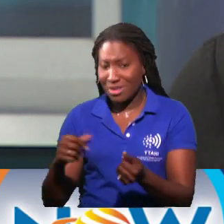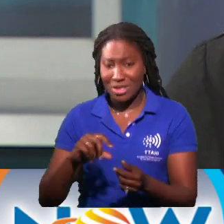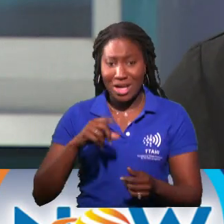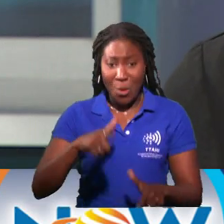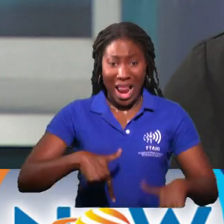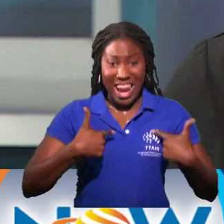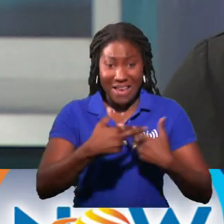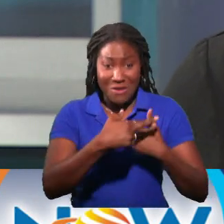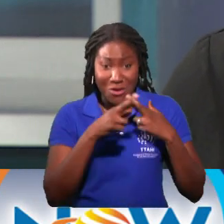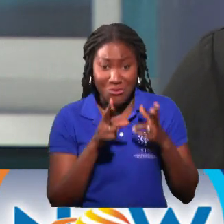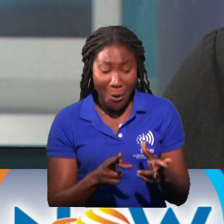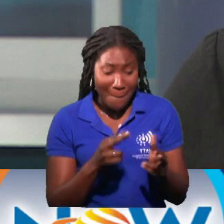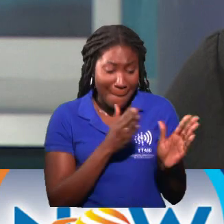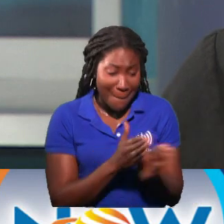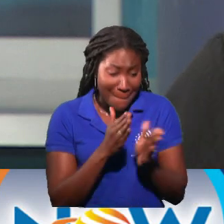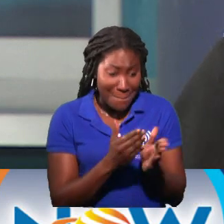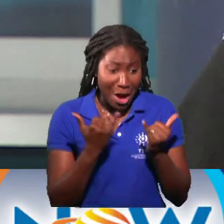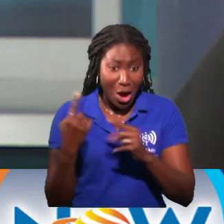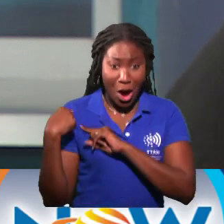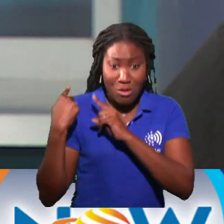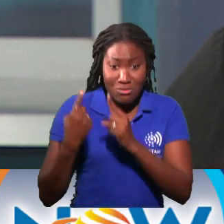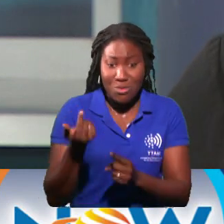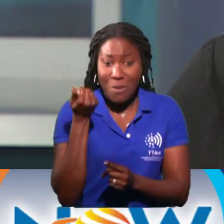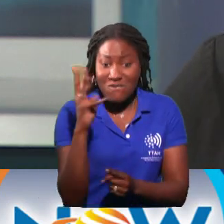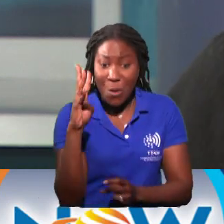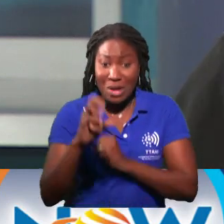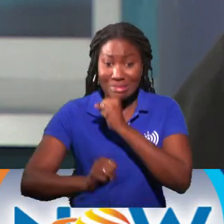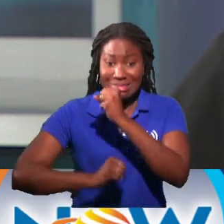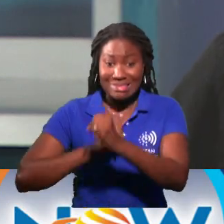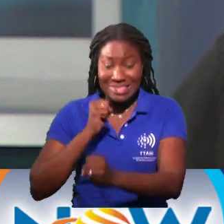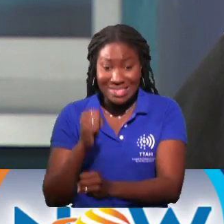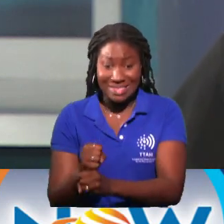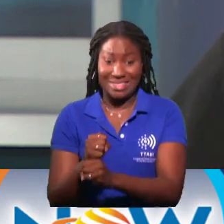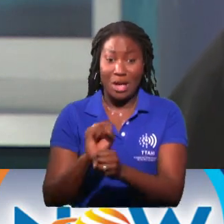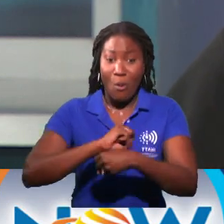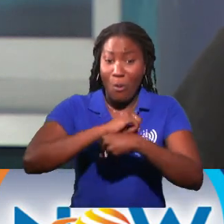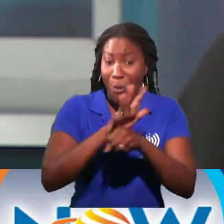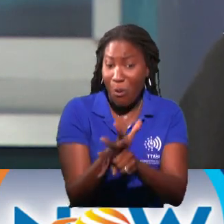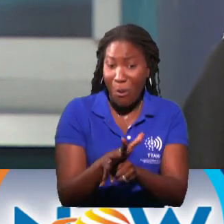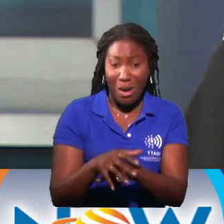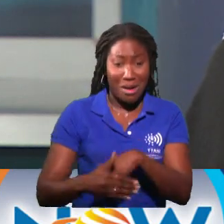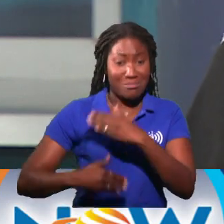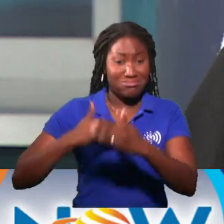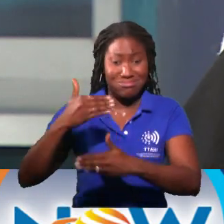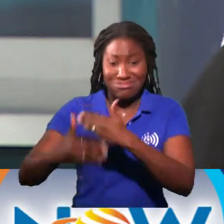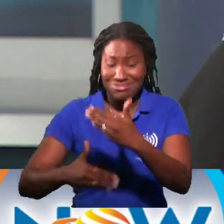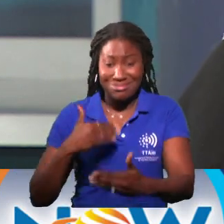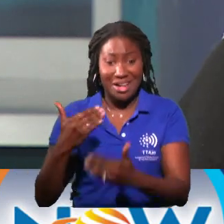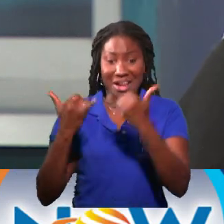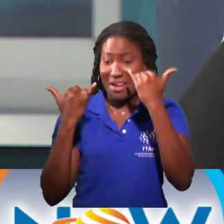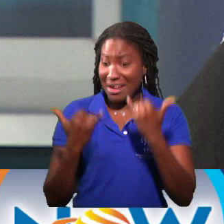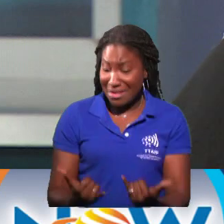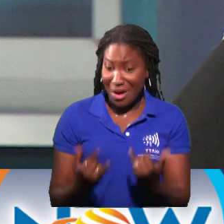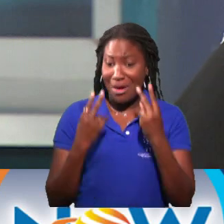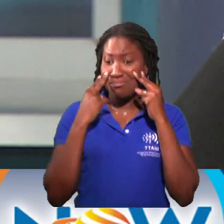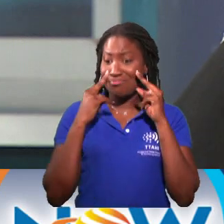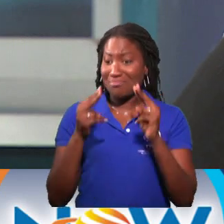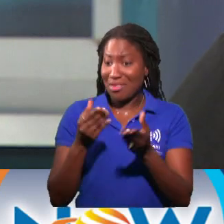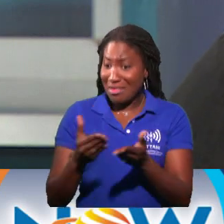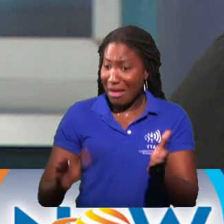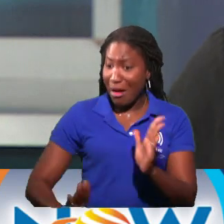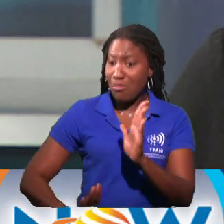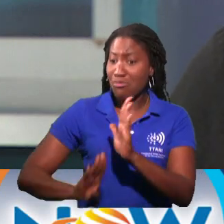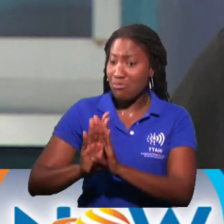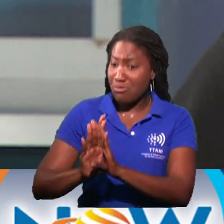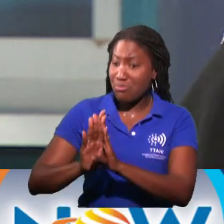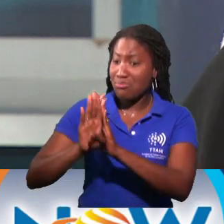now 14 years later, here we are, surviving COVID-19 on top of everything else. How does it feel to sit here and know that you're working on what is one